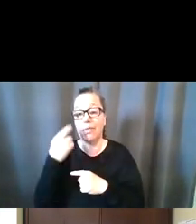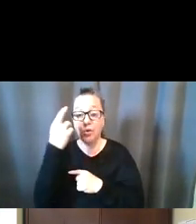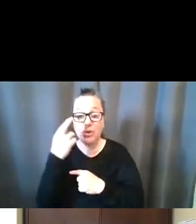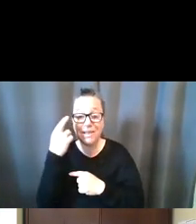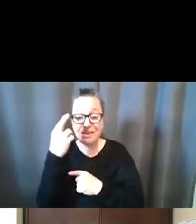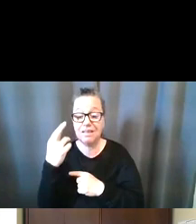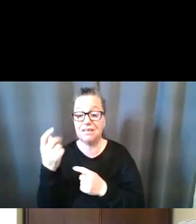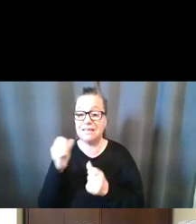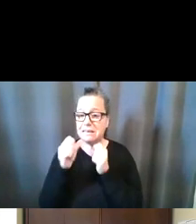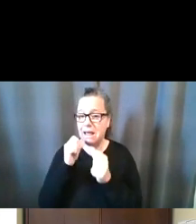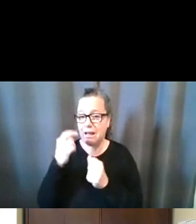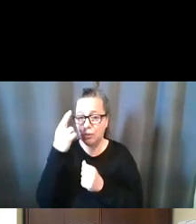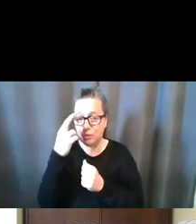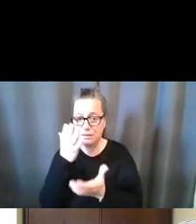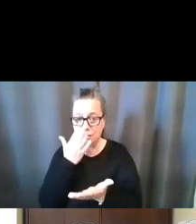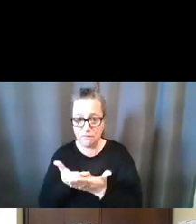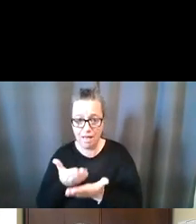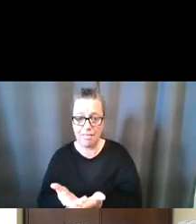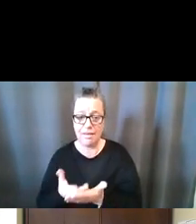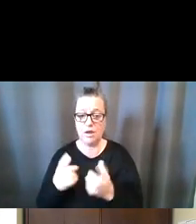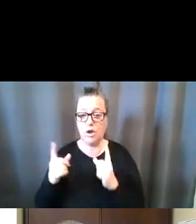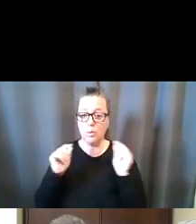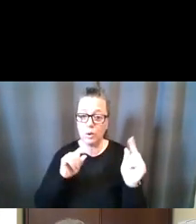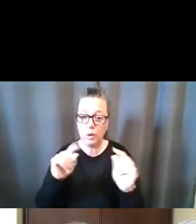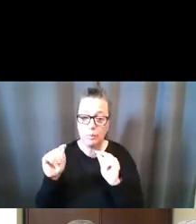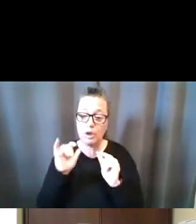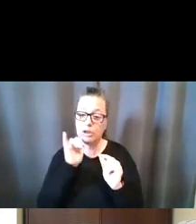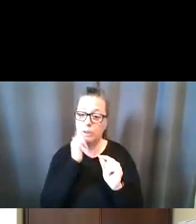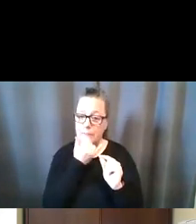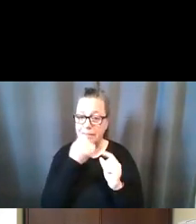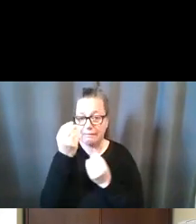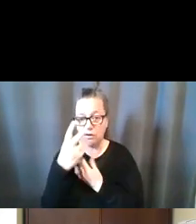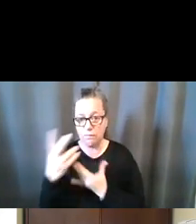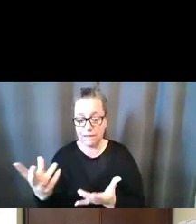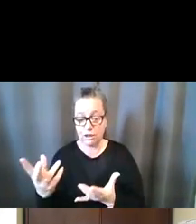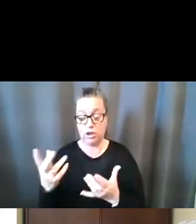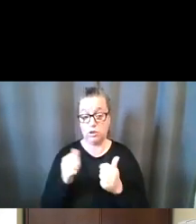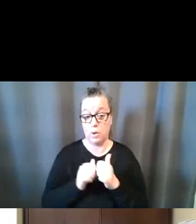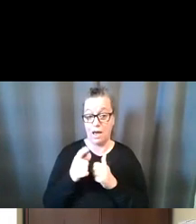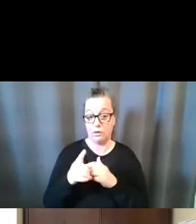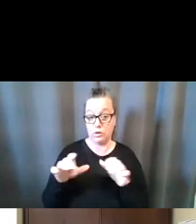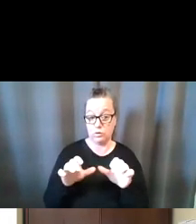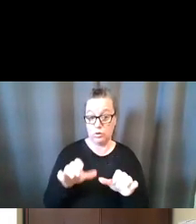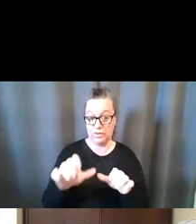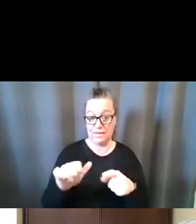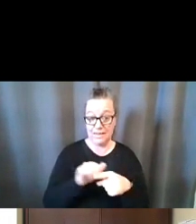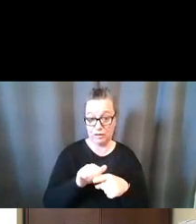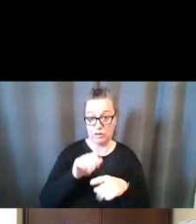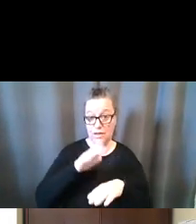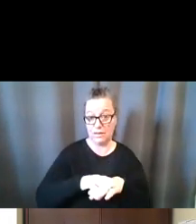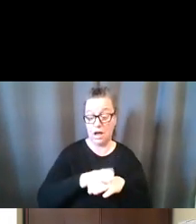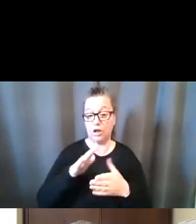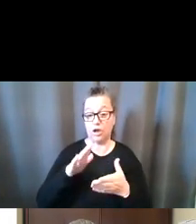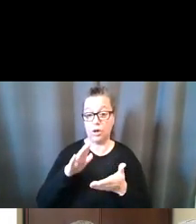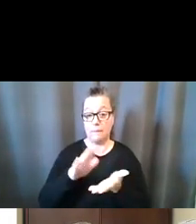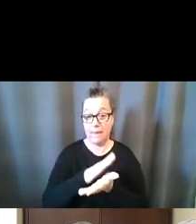valid, rumors or misinformation. So the way you're going to do this exercise on your blank sheet of paper is